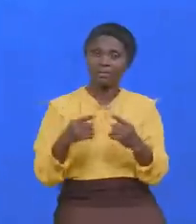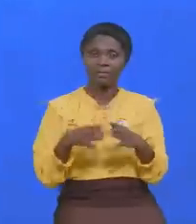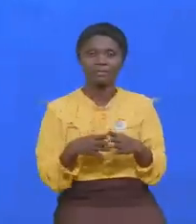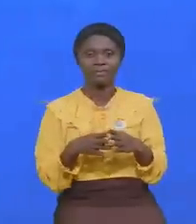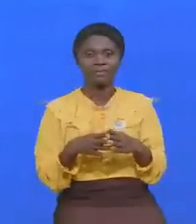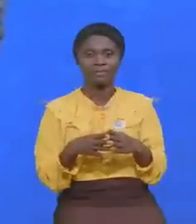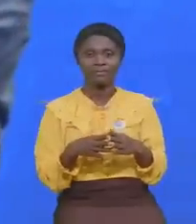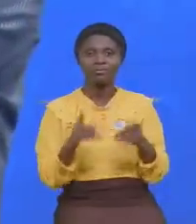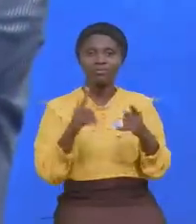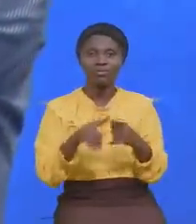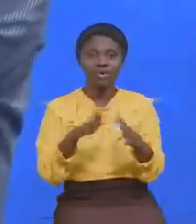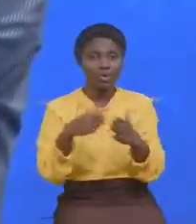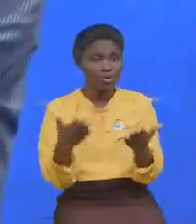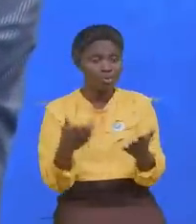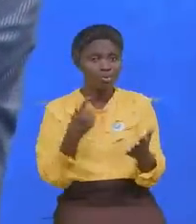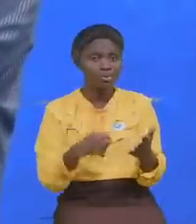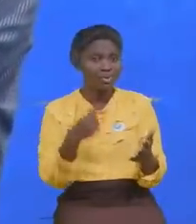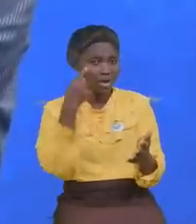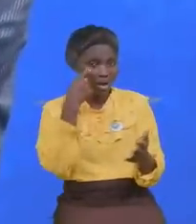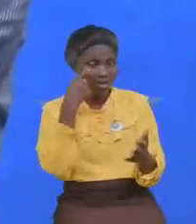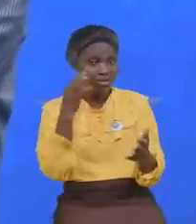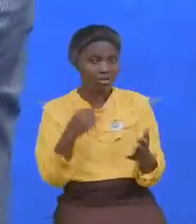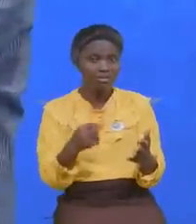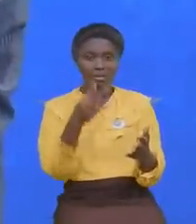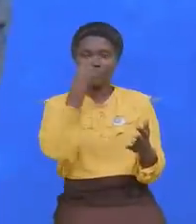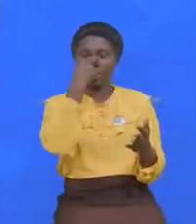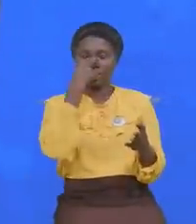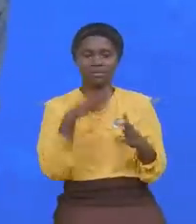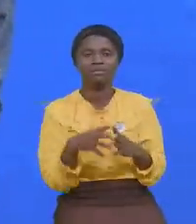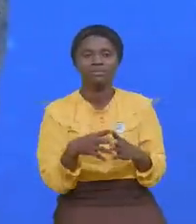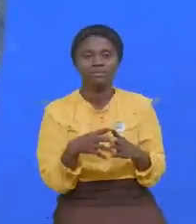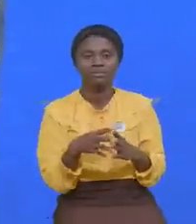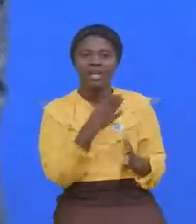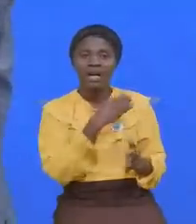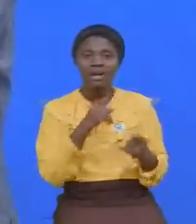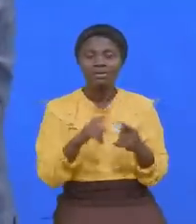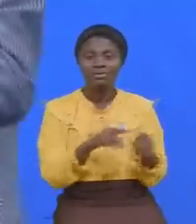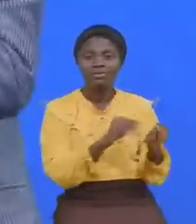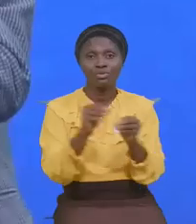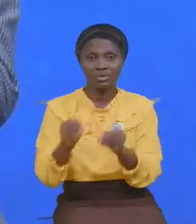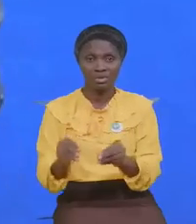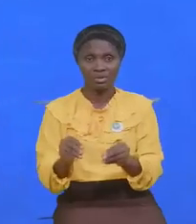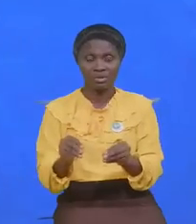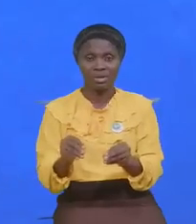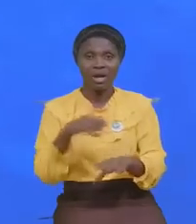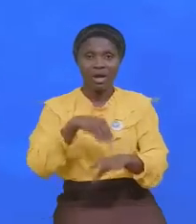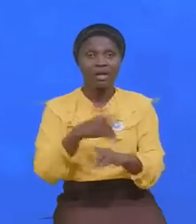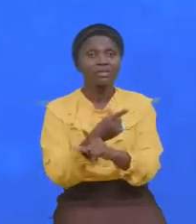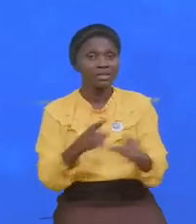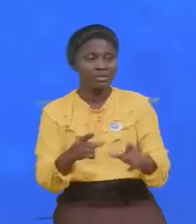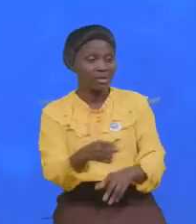to open the eyes of the blind and to set at liberty